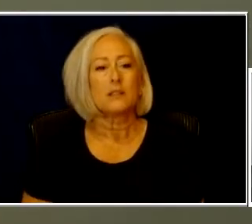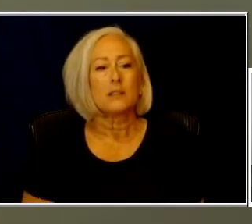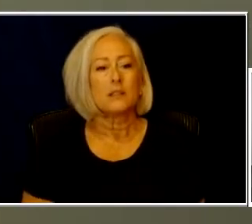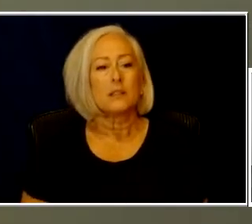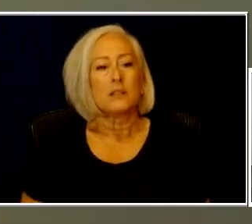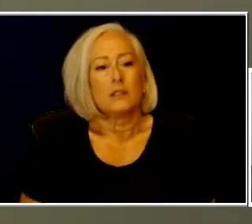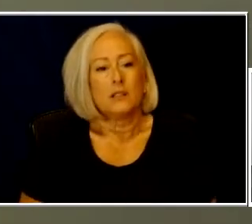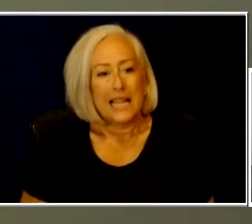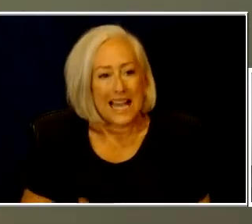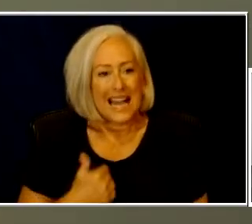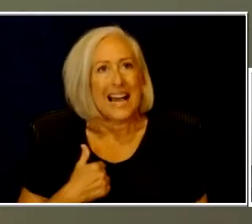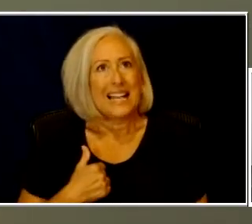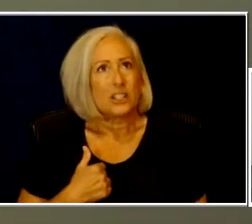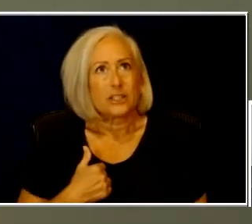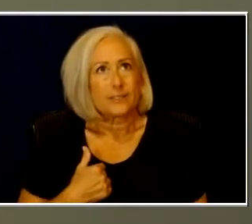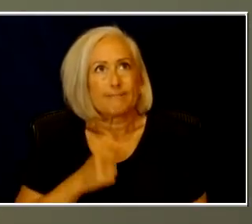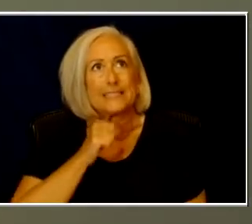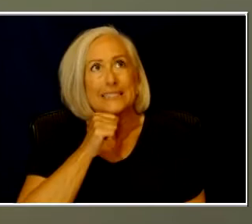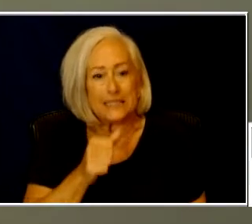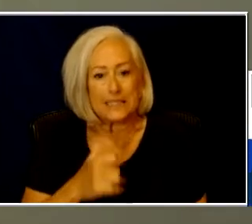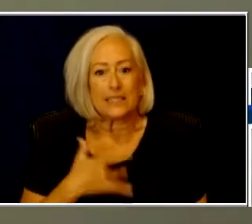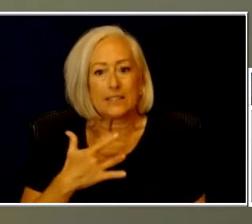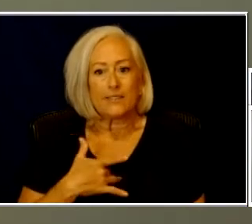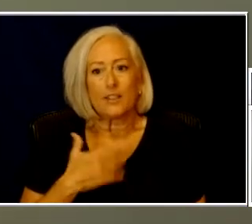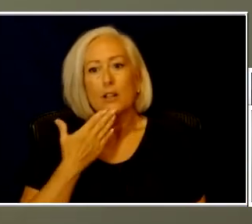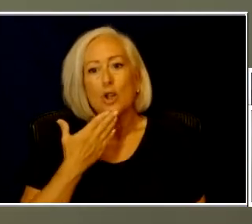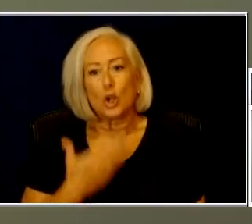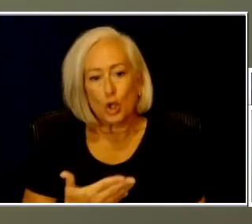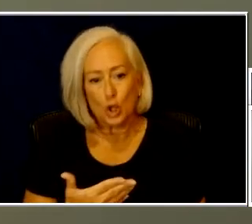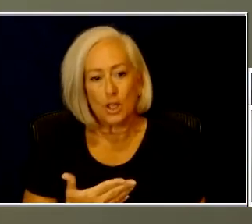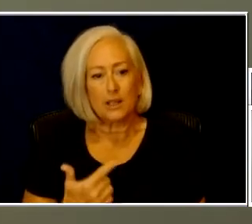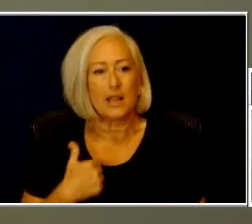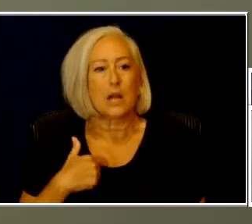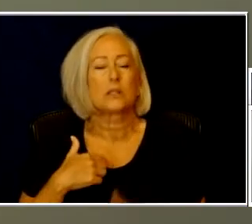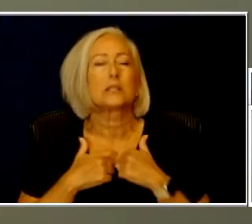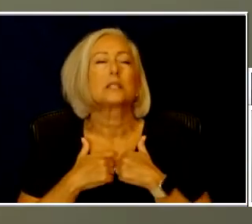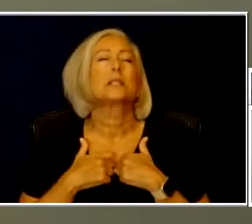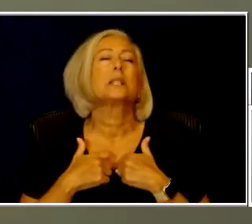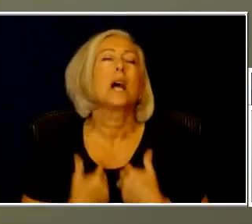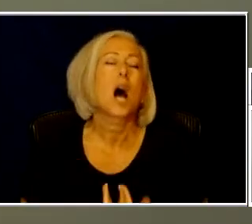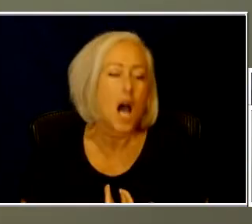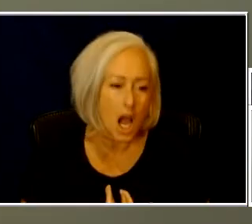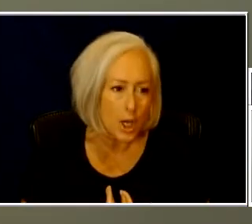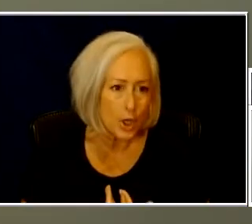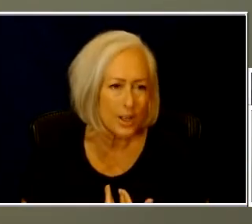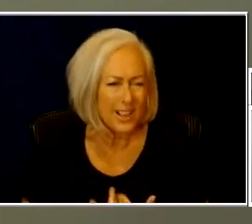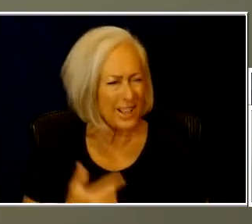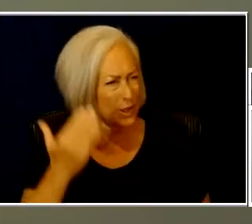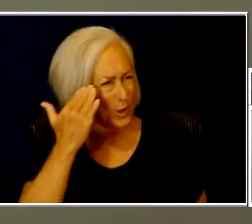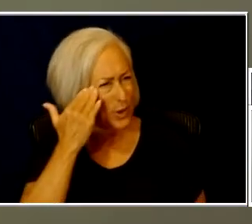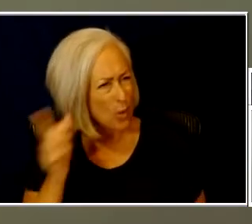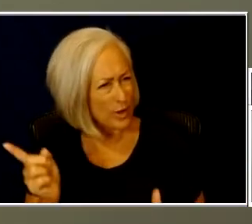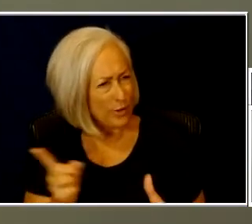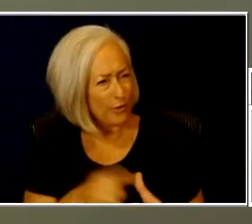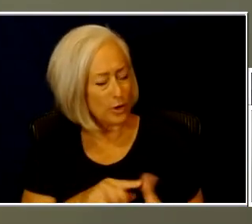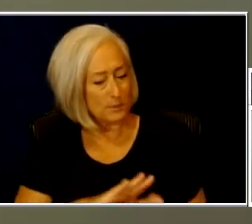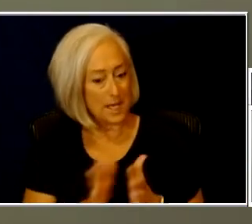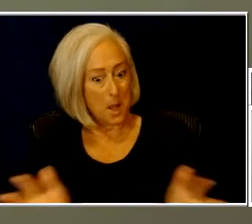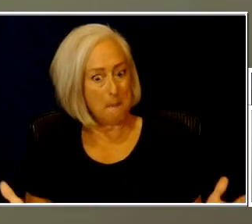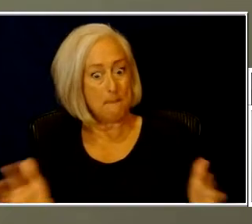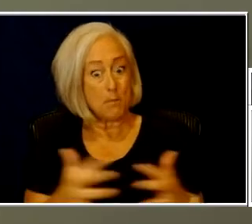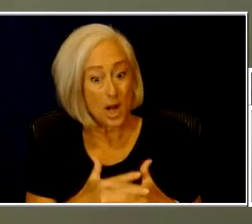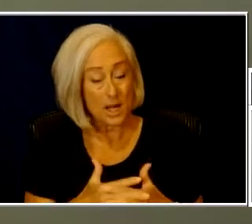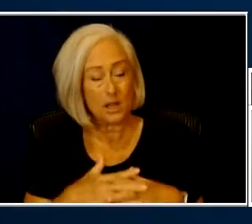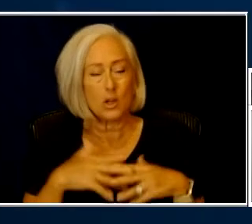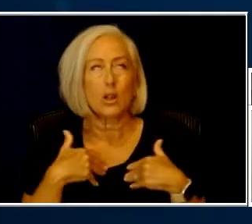I just didn't feel well. I was just fatigued. Like when you're very first pregnant and you're so tired, that's how I felt all the